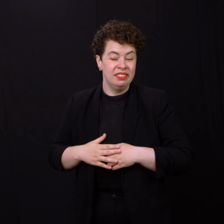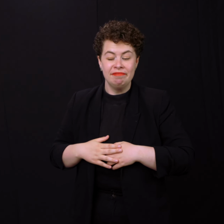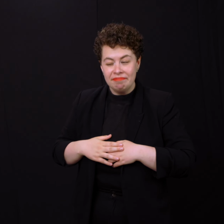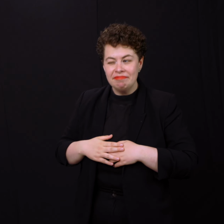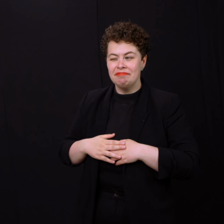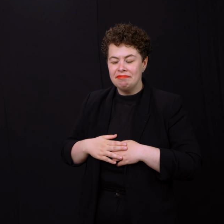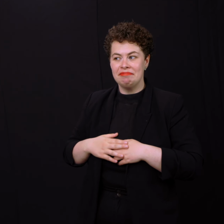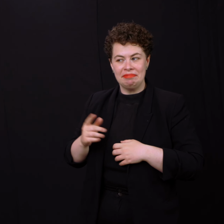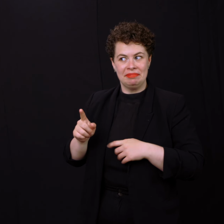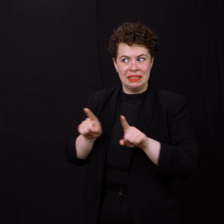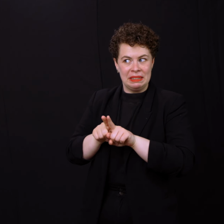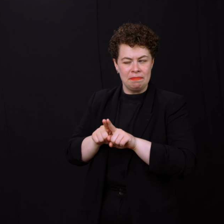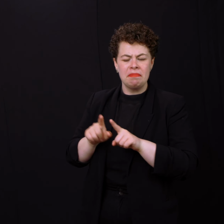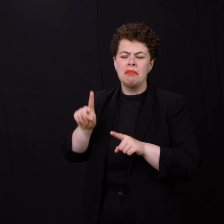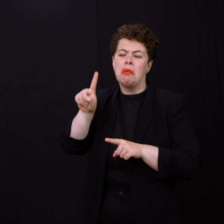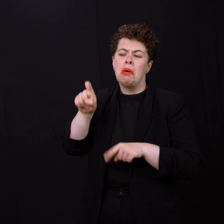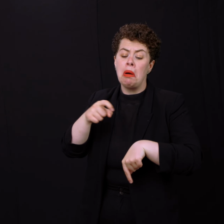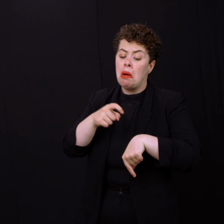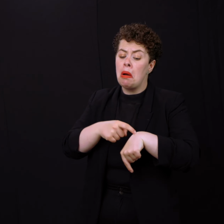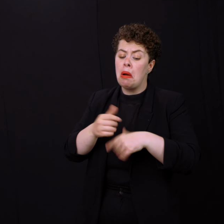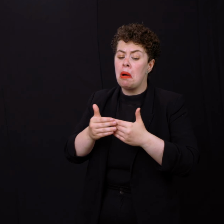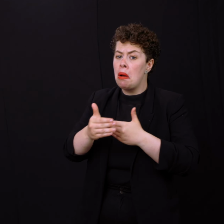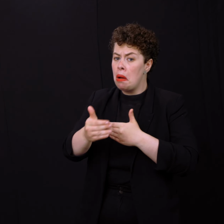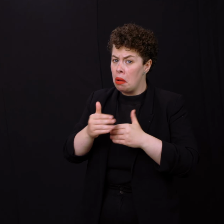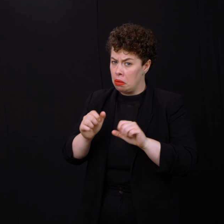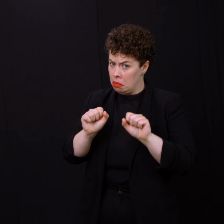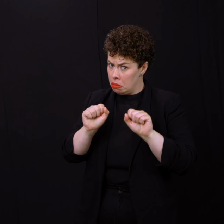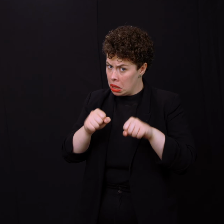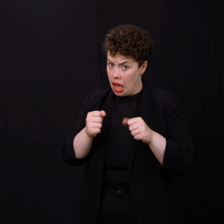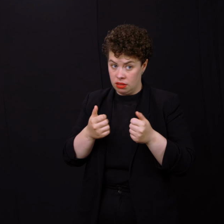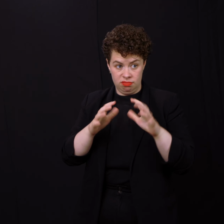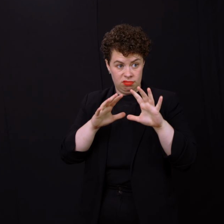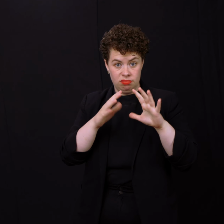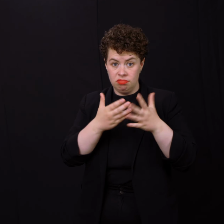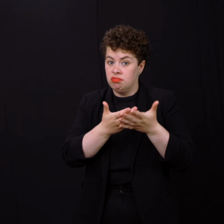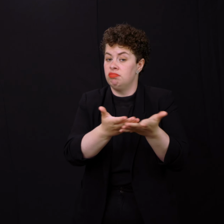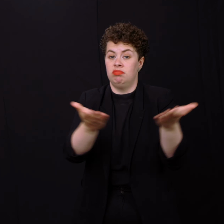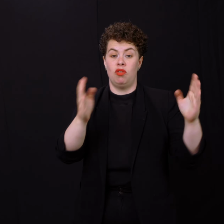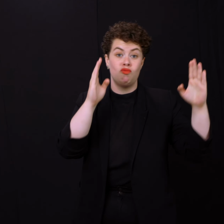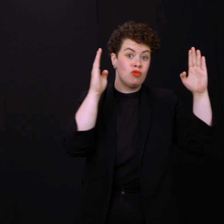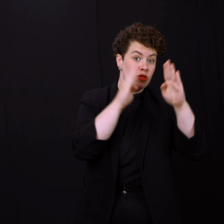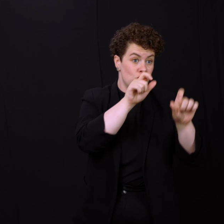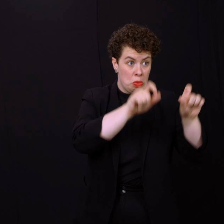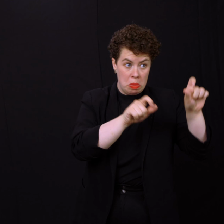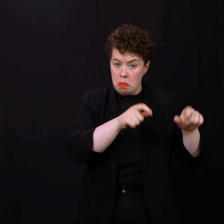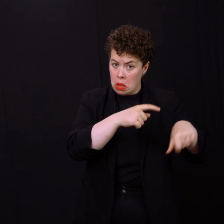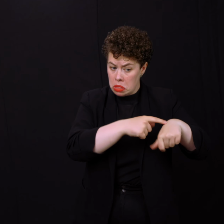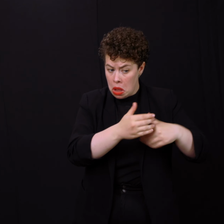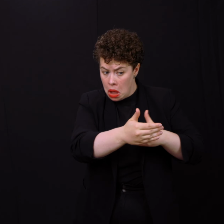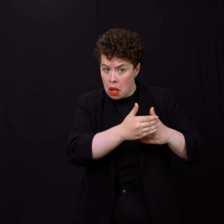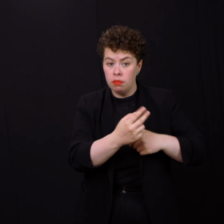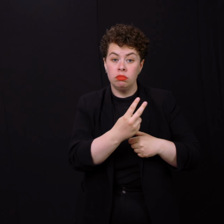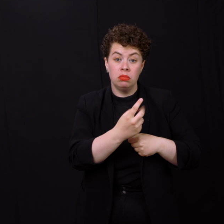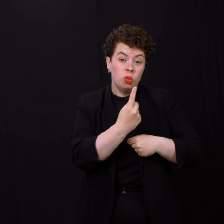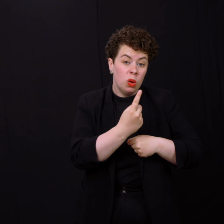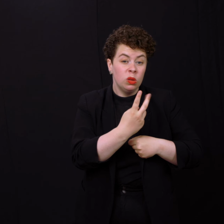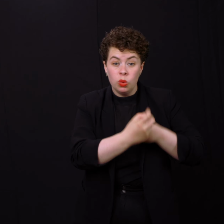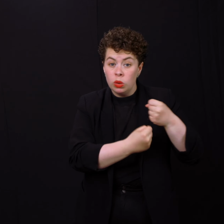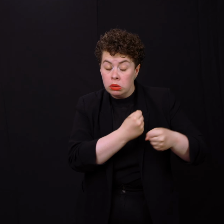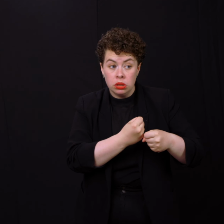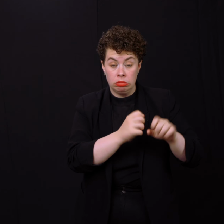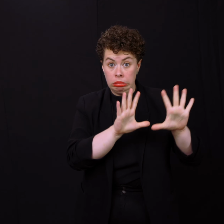kind of sketch a timeline, when would you think this would become available also for Usher patients? Is it a couple of more years,